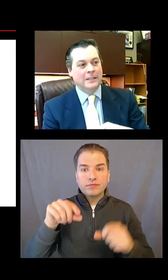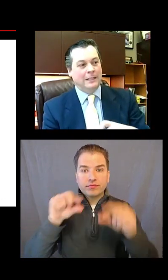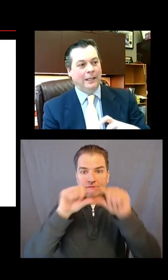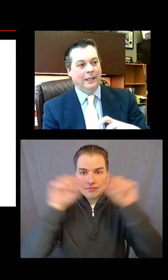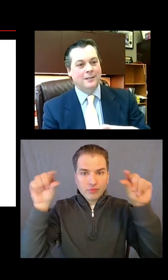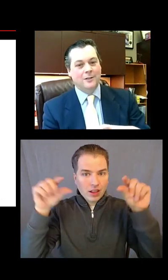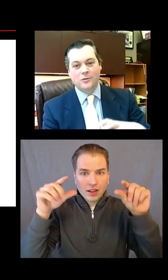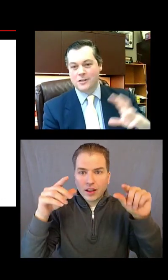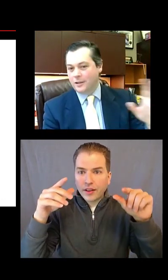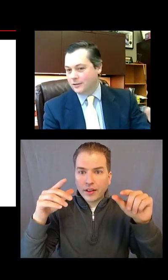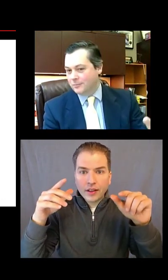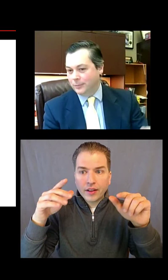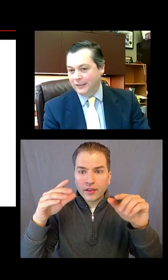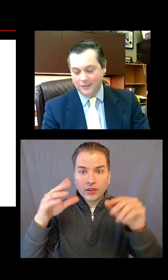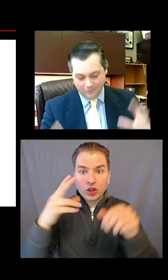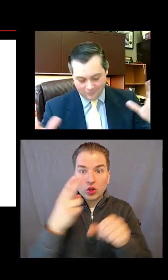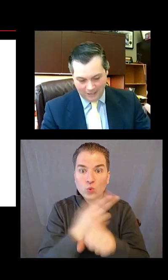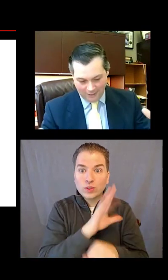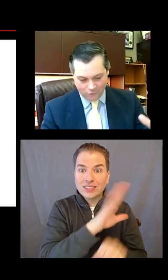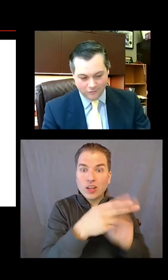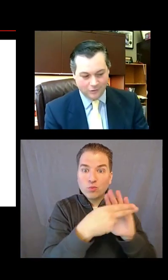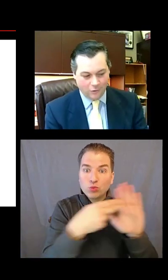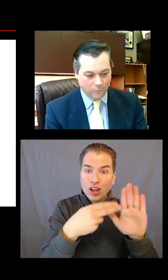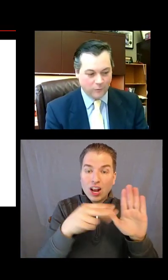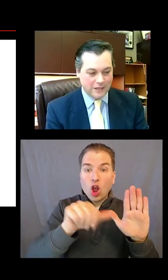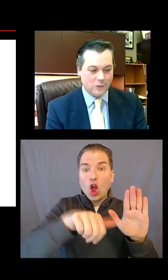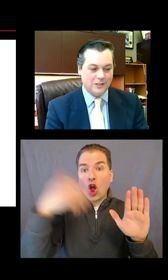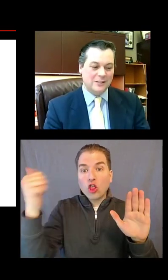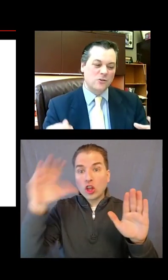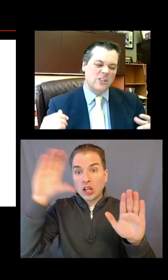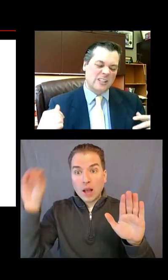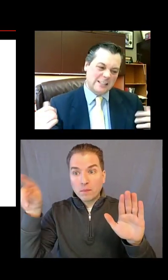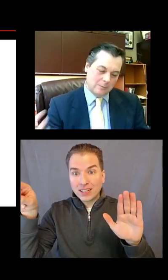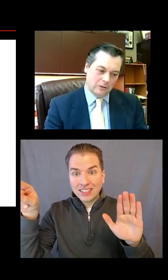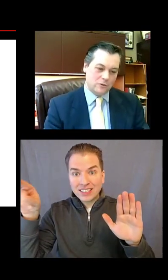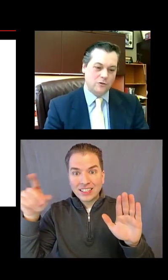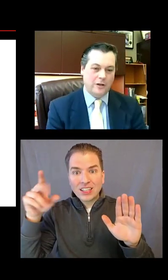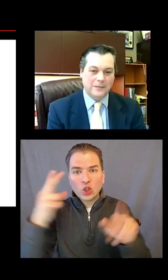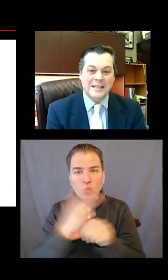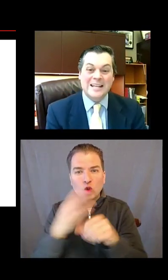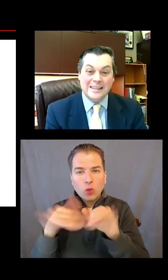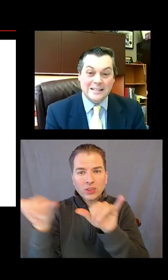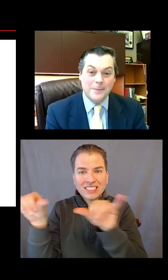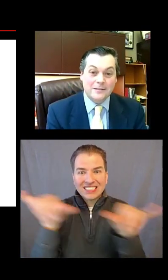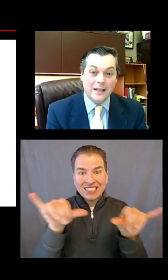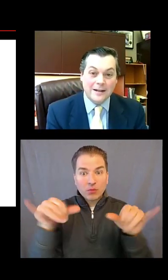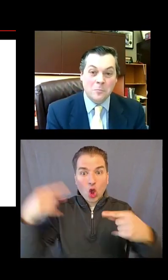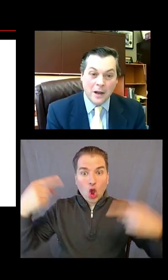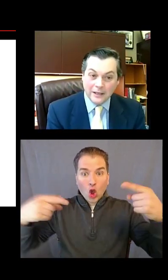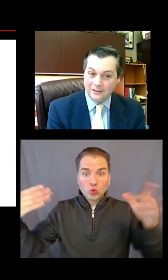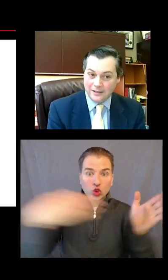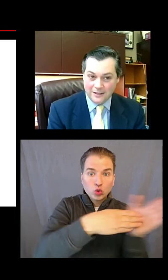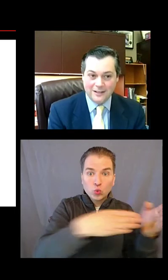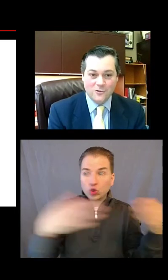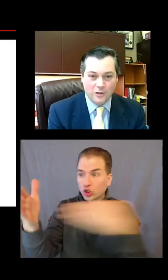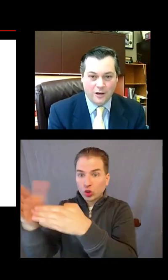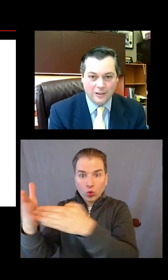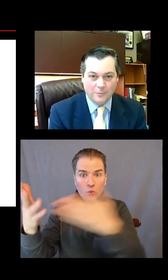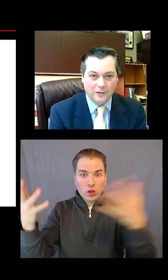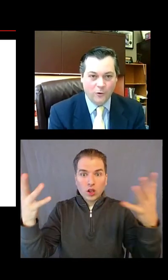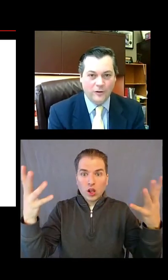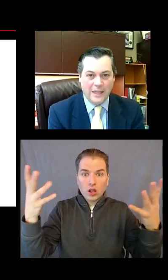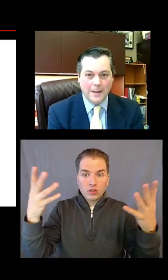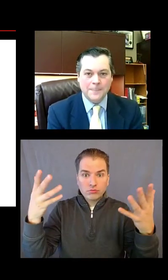Pittsburgh. And there was another competing national corporation that uses a similar script. And they spent a lot of money getting into